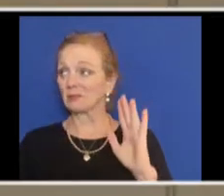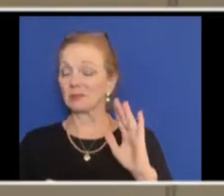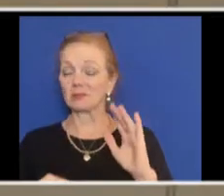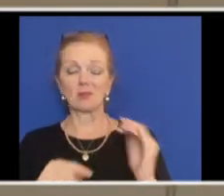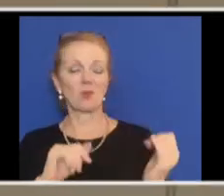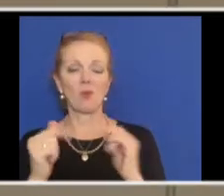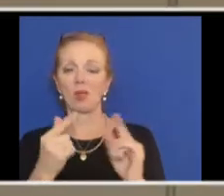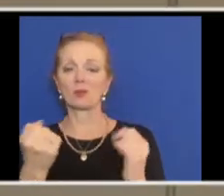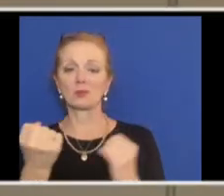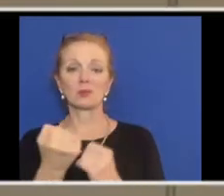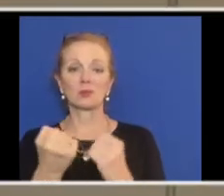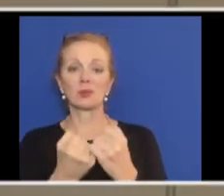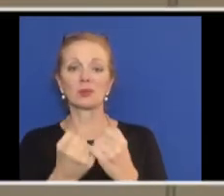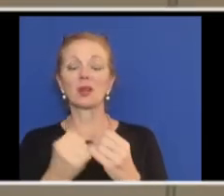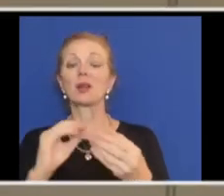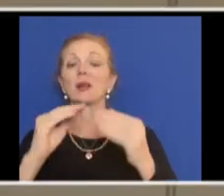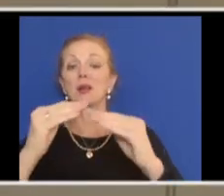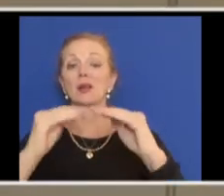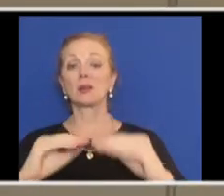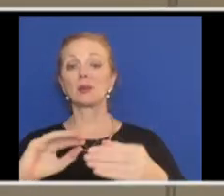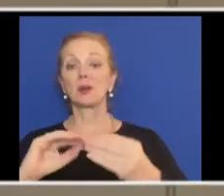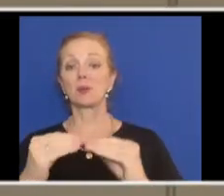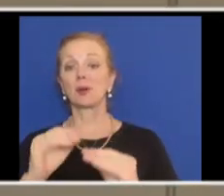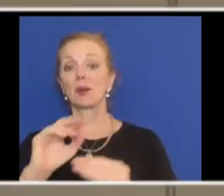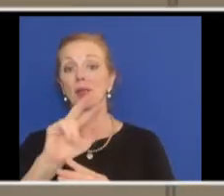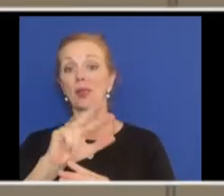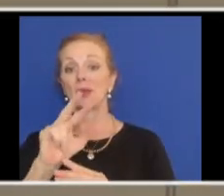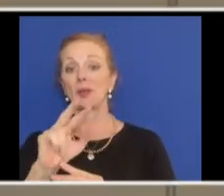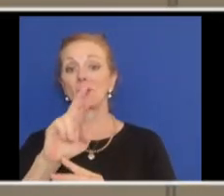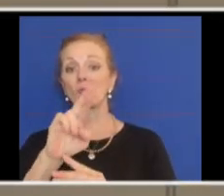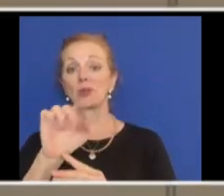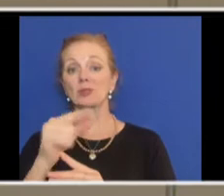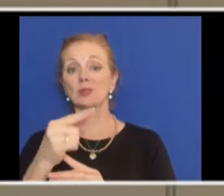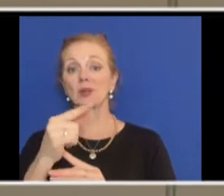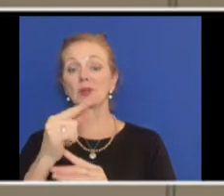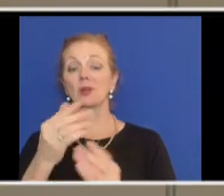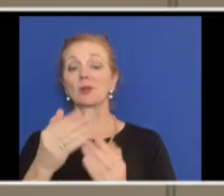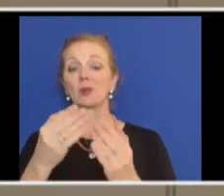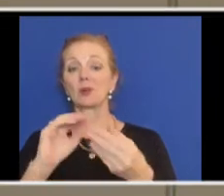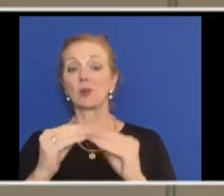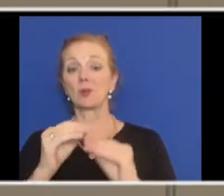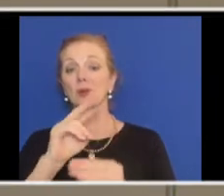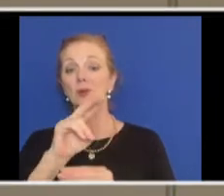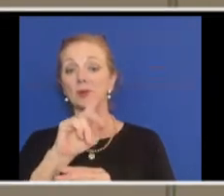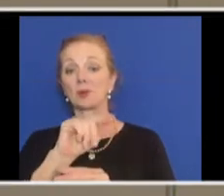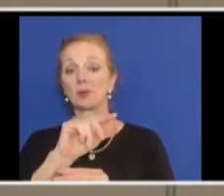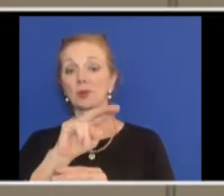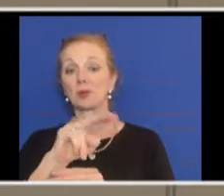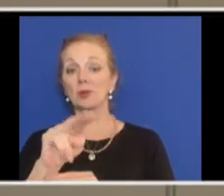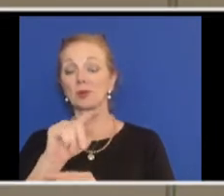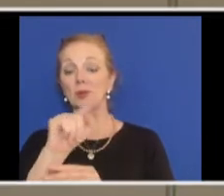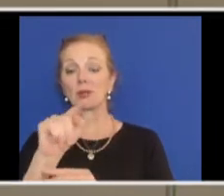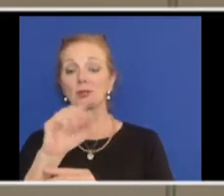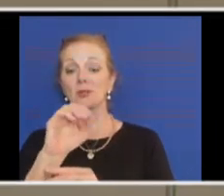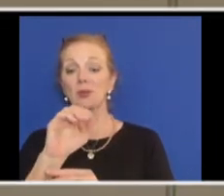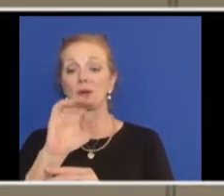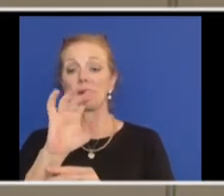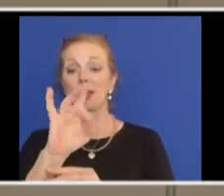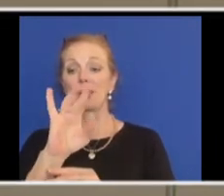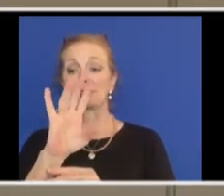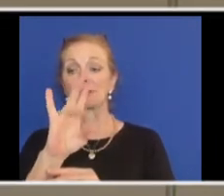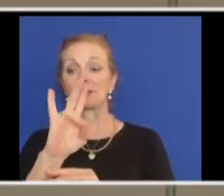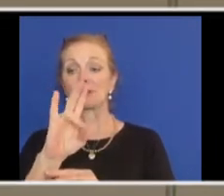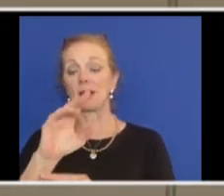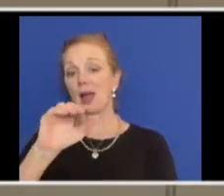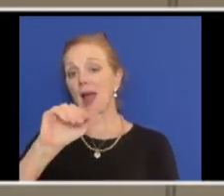um moving on to item number 33. uh rezoning petition number 2022-087 by Appaloosa real estate